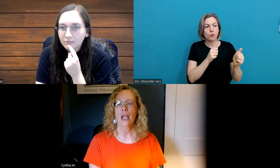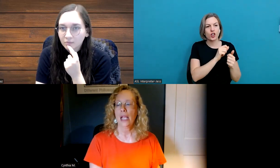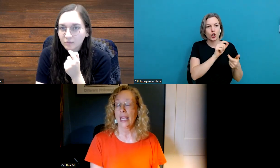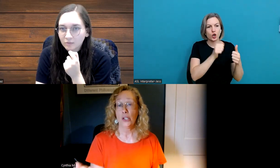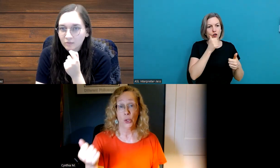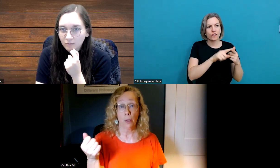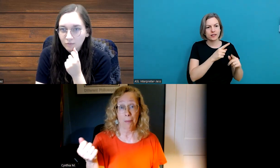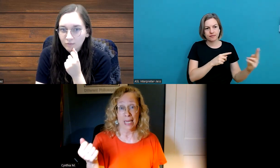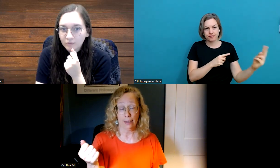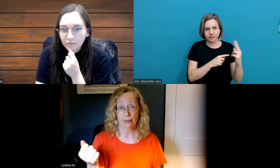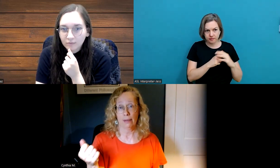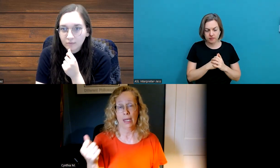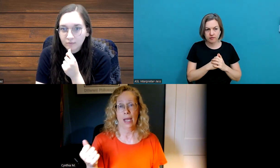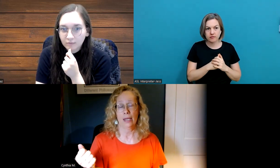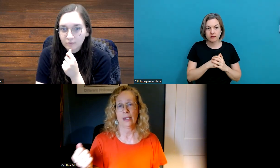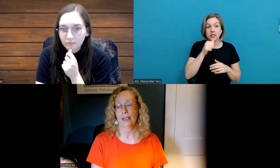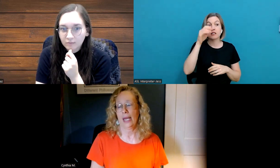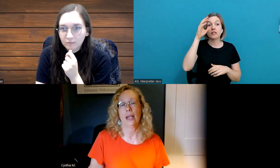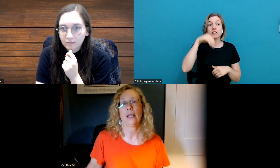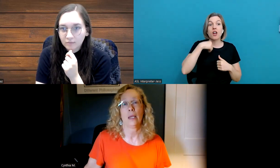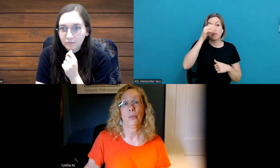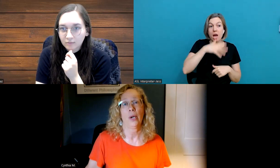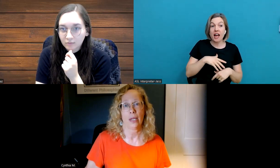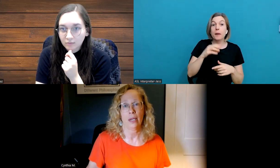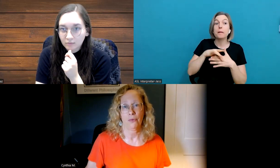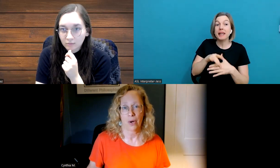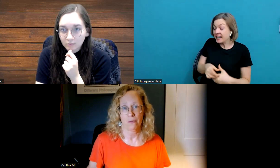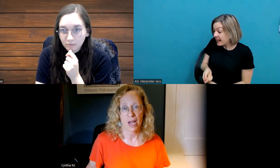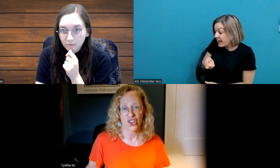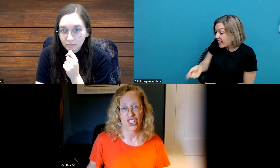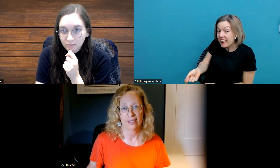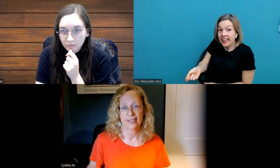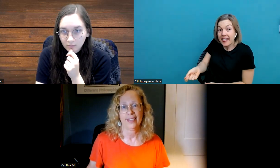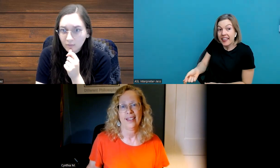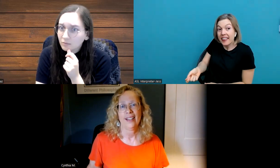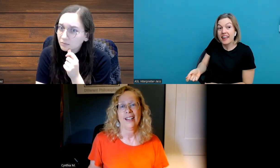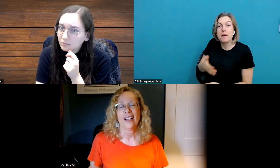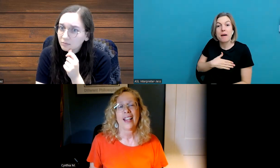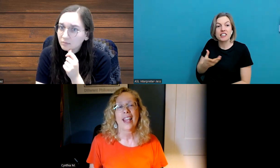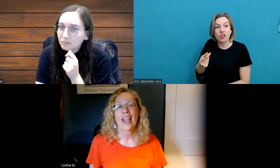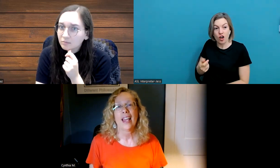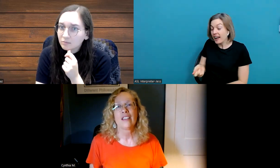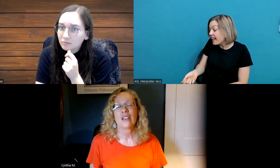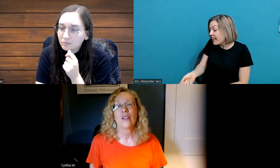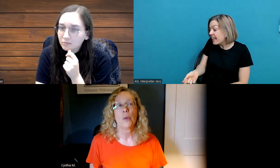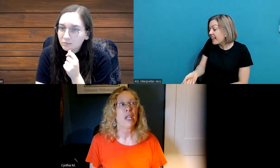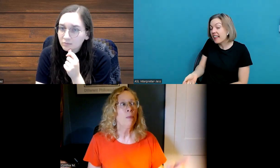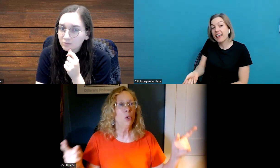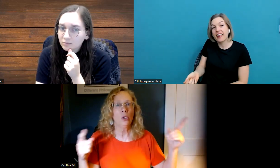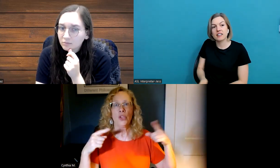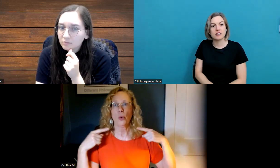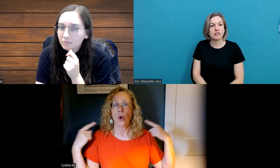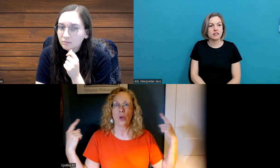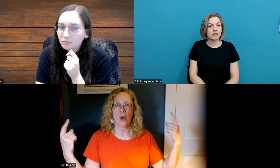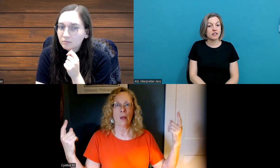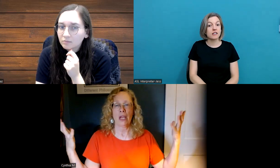and he took meat that he had in his hand and he put it in front of my dog. And the